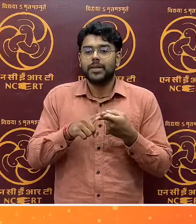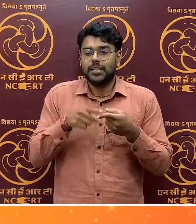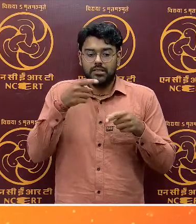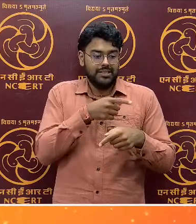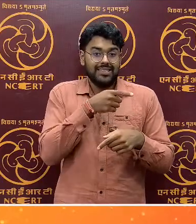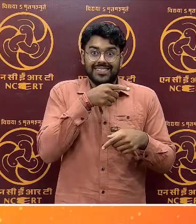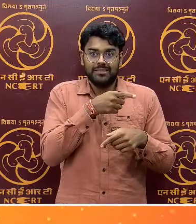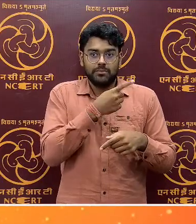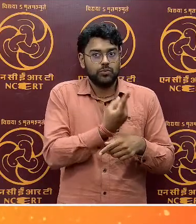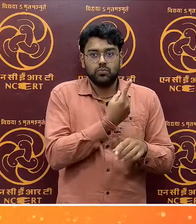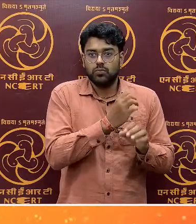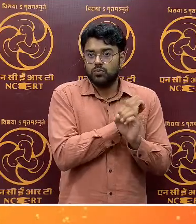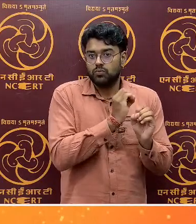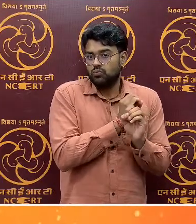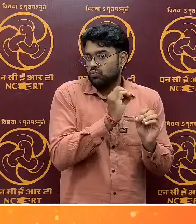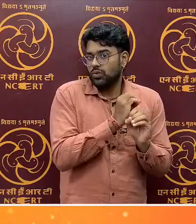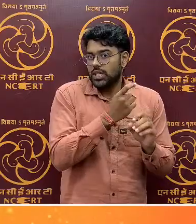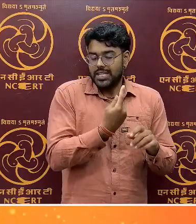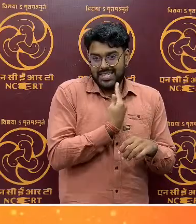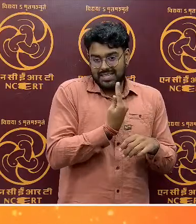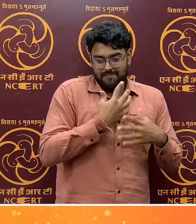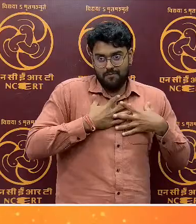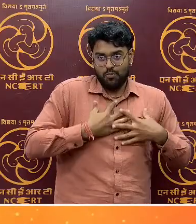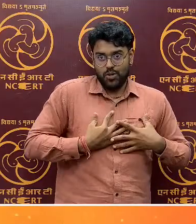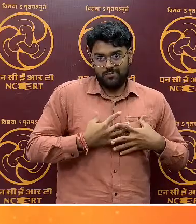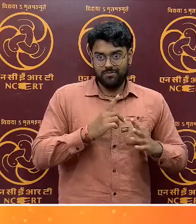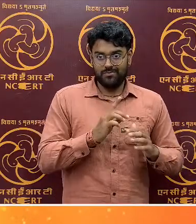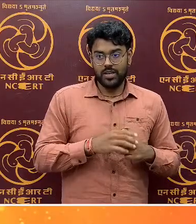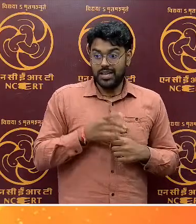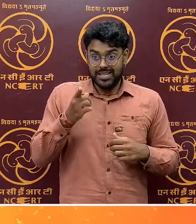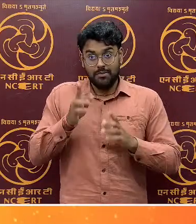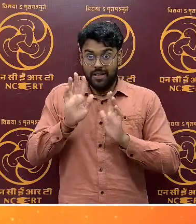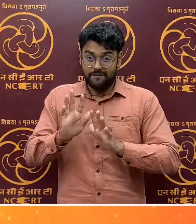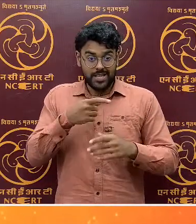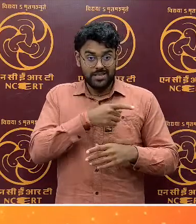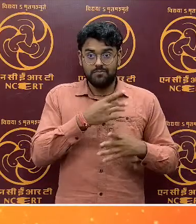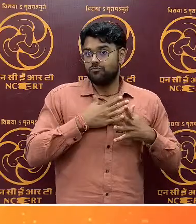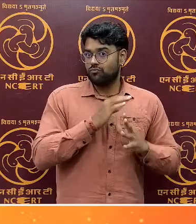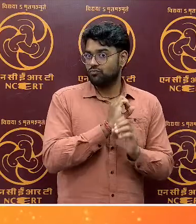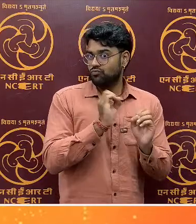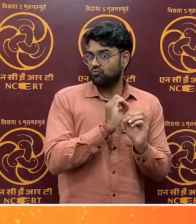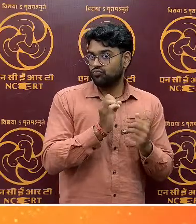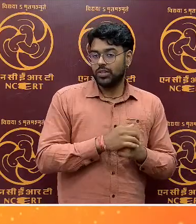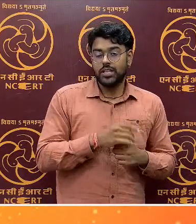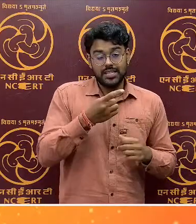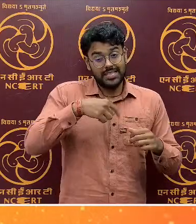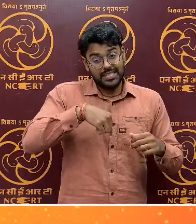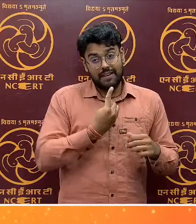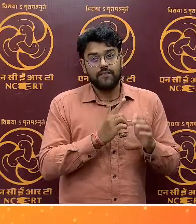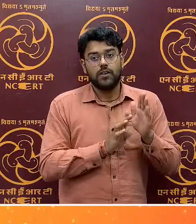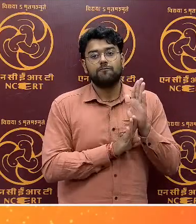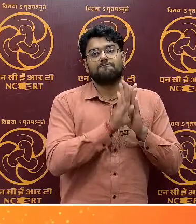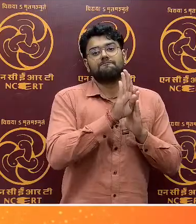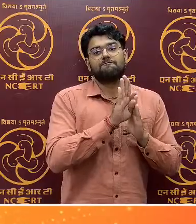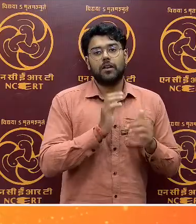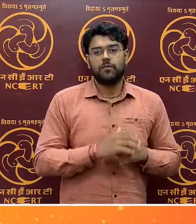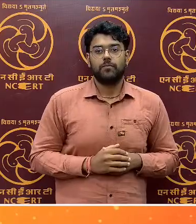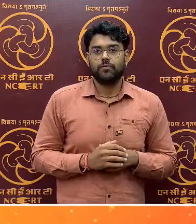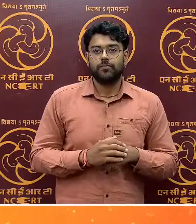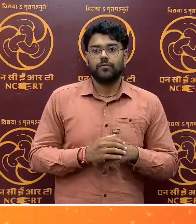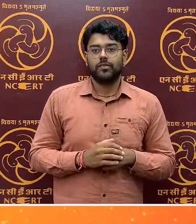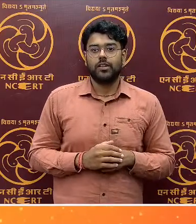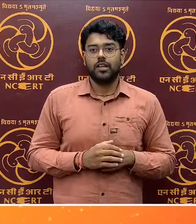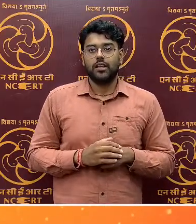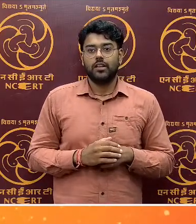are involved. It is one of the body parts only that is developing into a new organisms. Now, if we talk